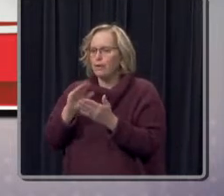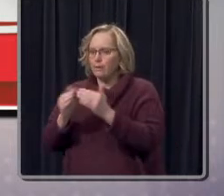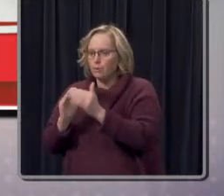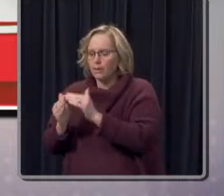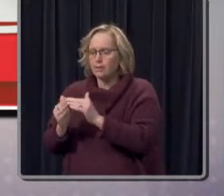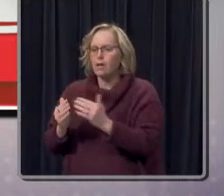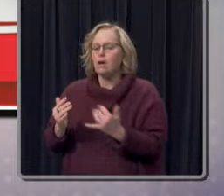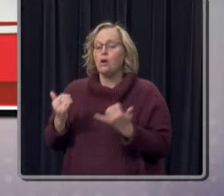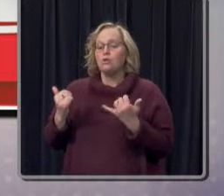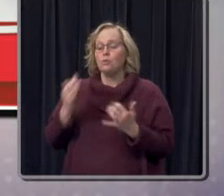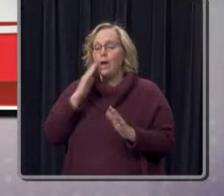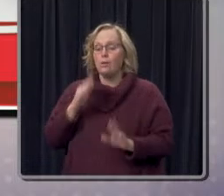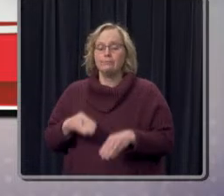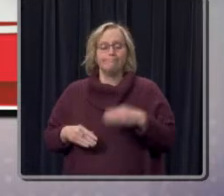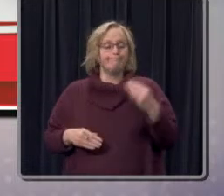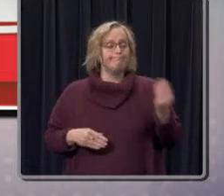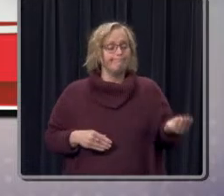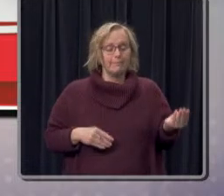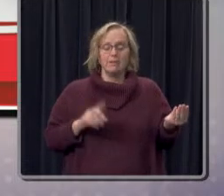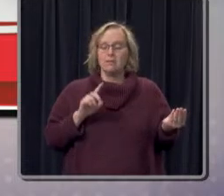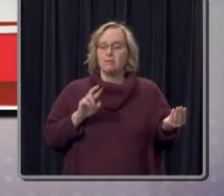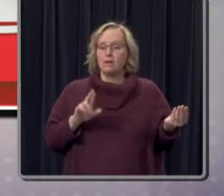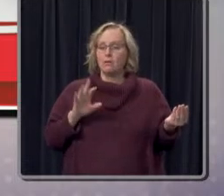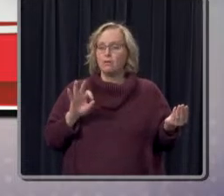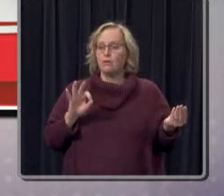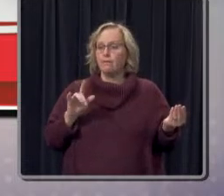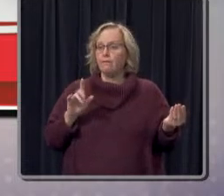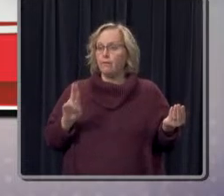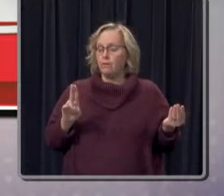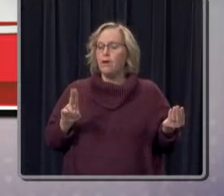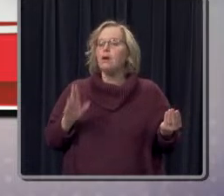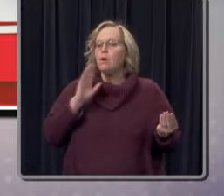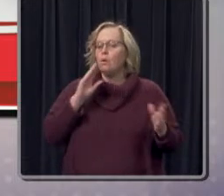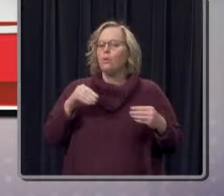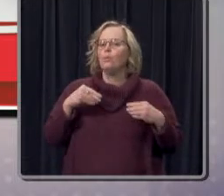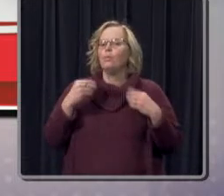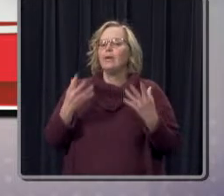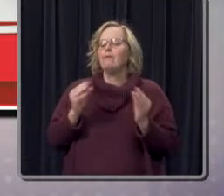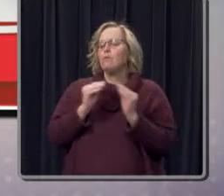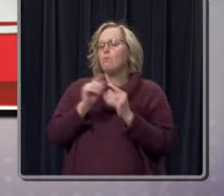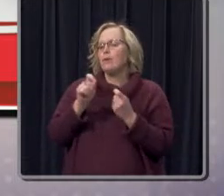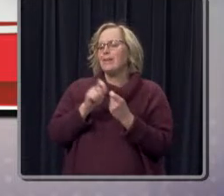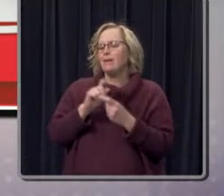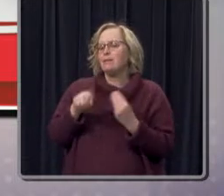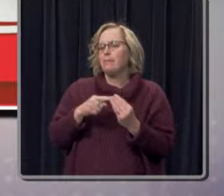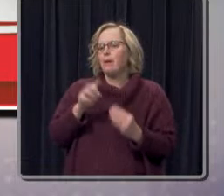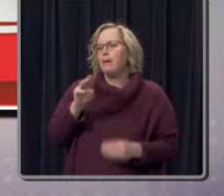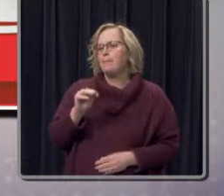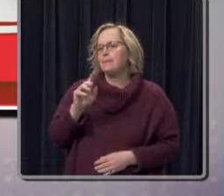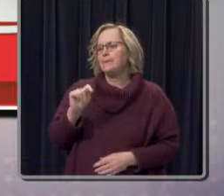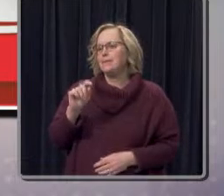to pass it off to Dr. Flug, who is going to give you some more details on MTSS here in Olathe.